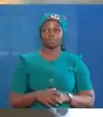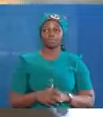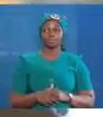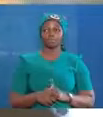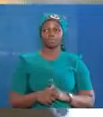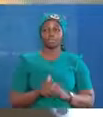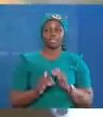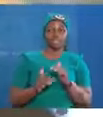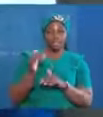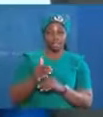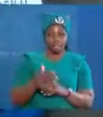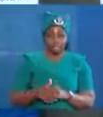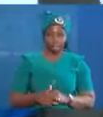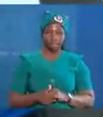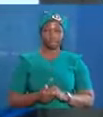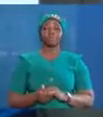And next,